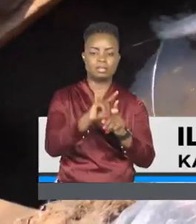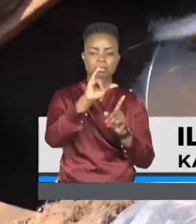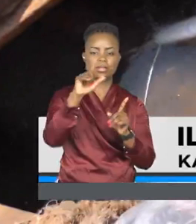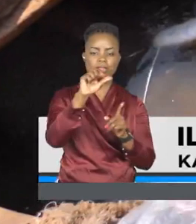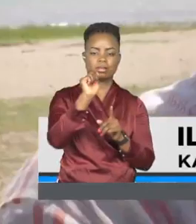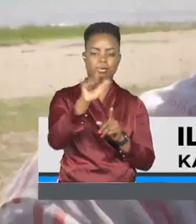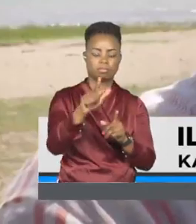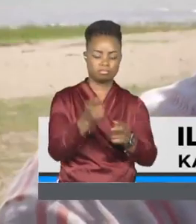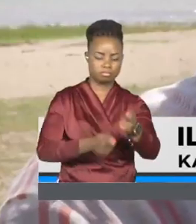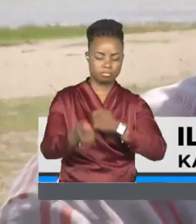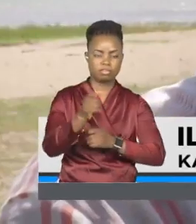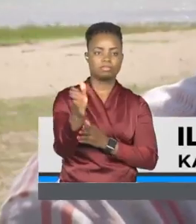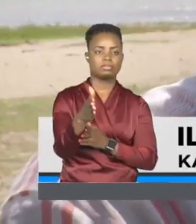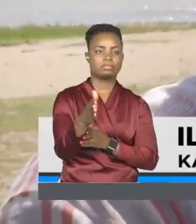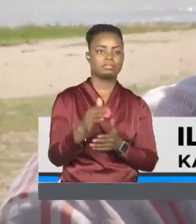Congolese fishermen.